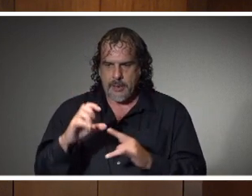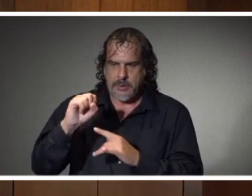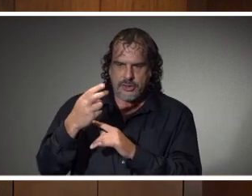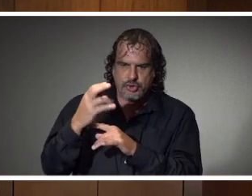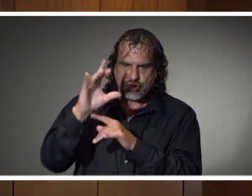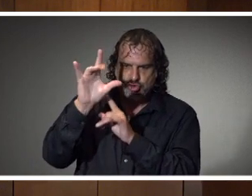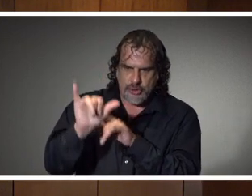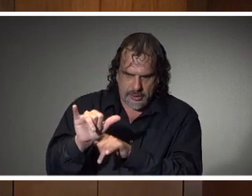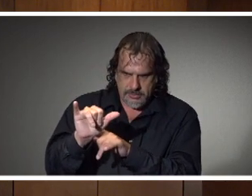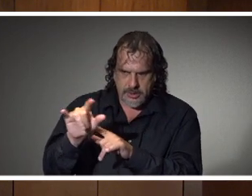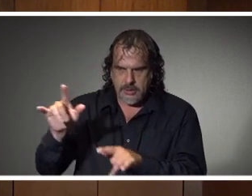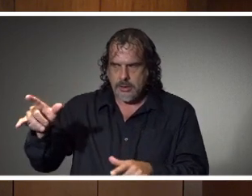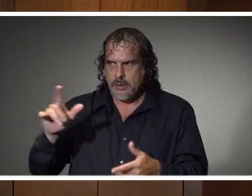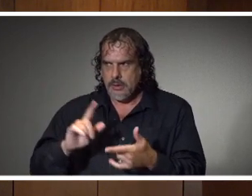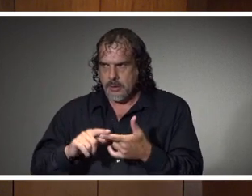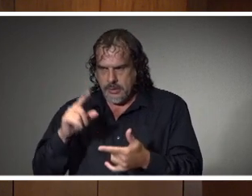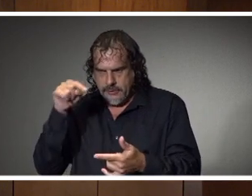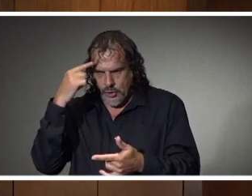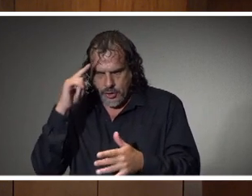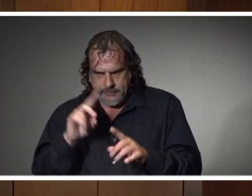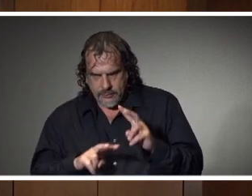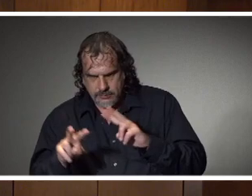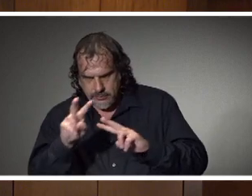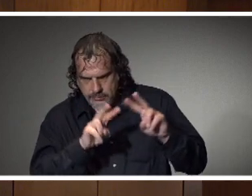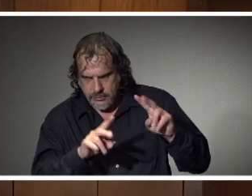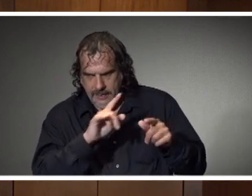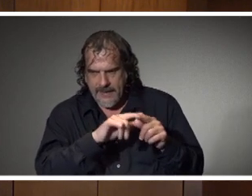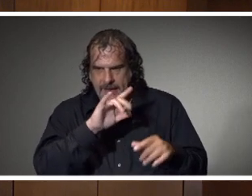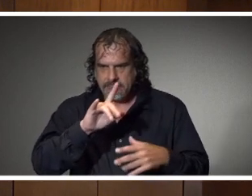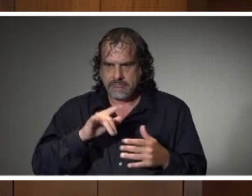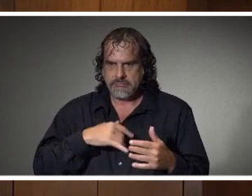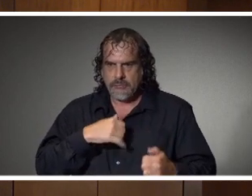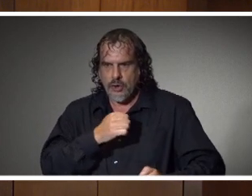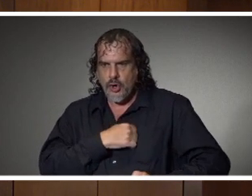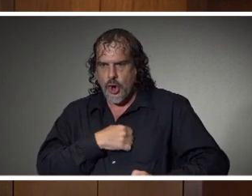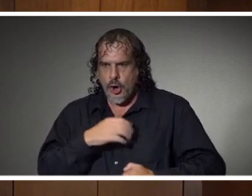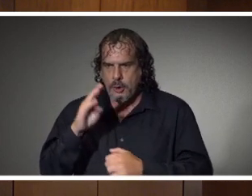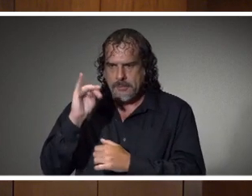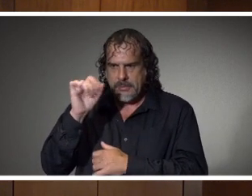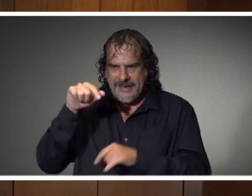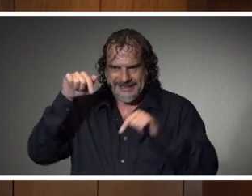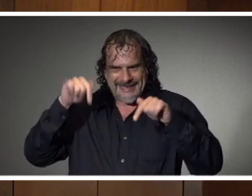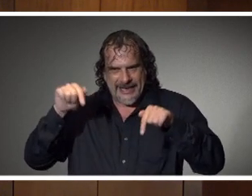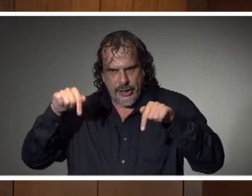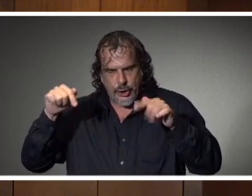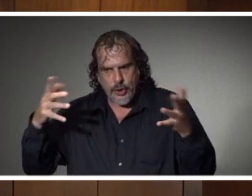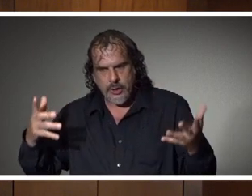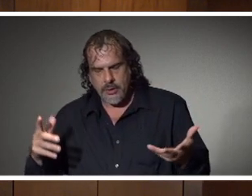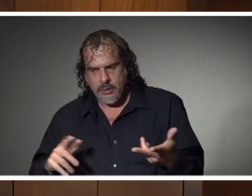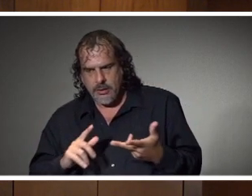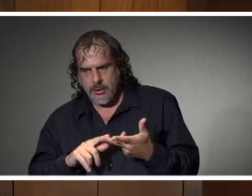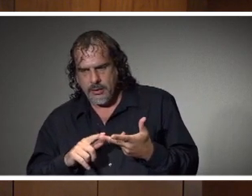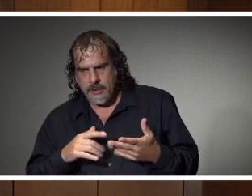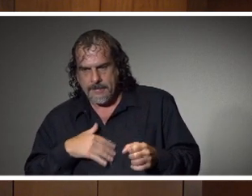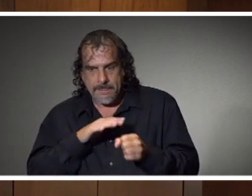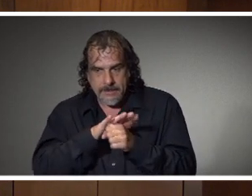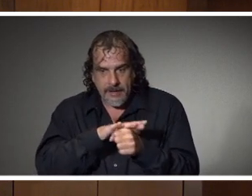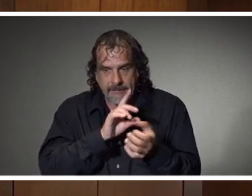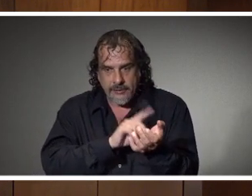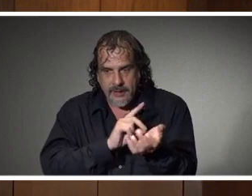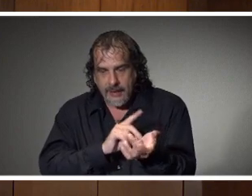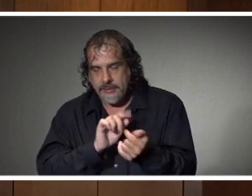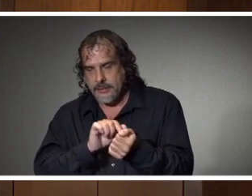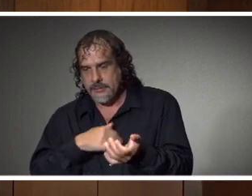The governor toured the Air National Guard base. If supply and demand issues with patients and